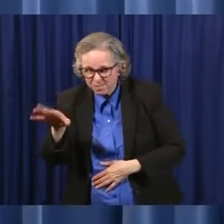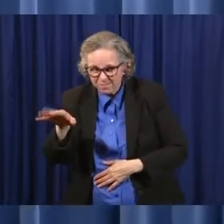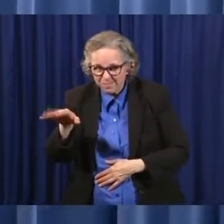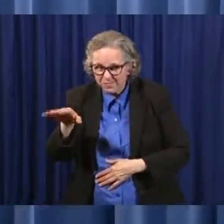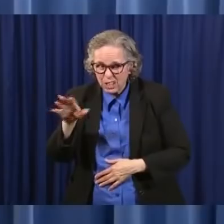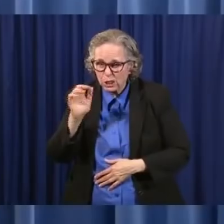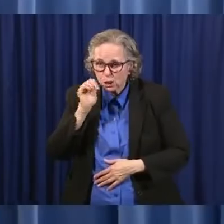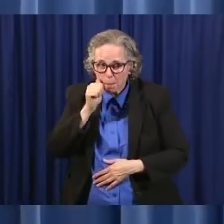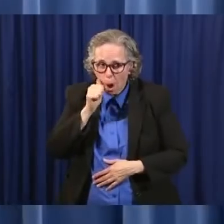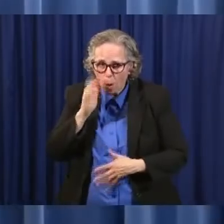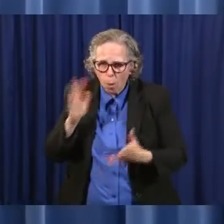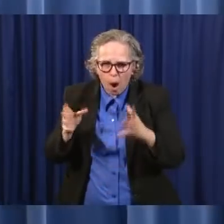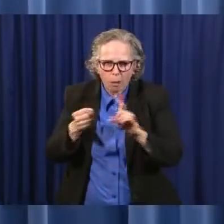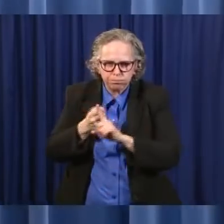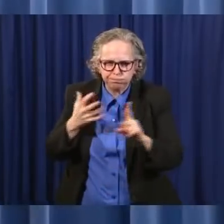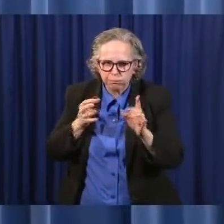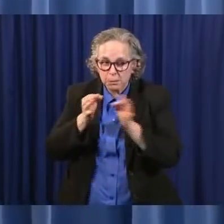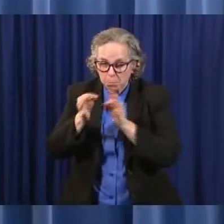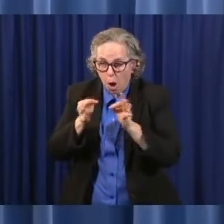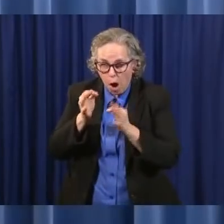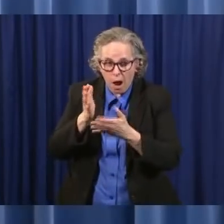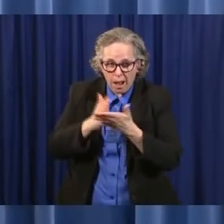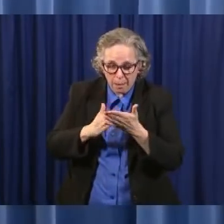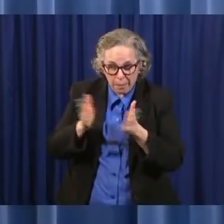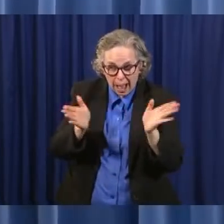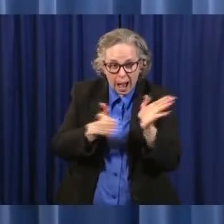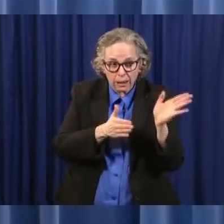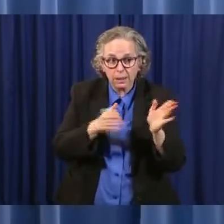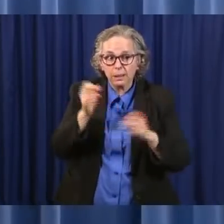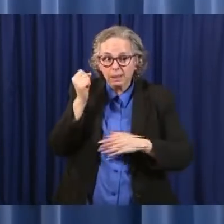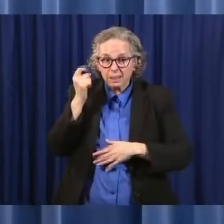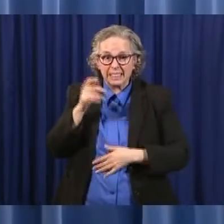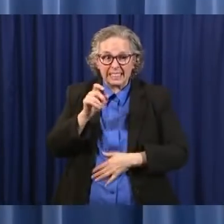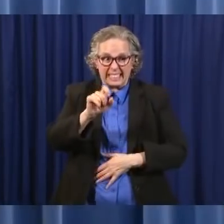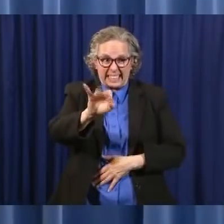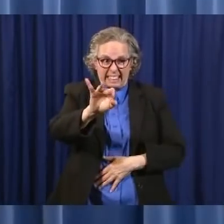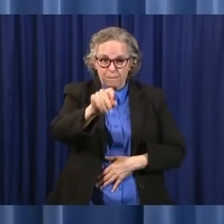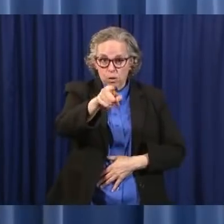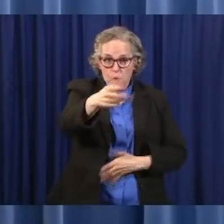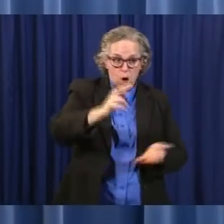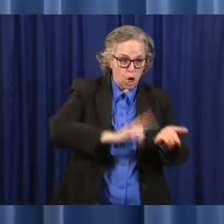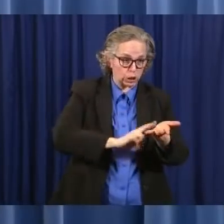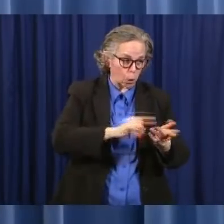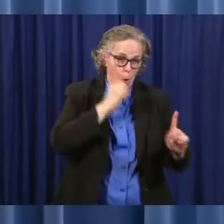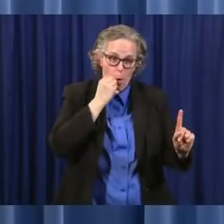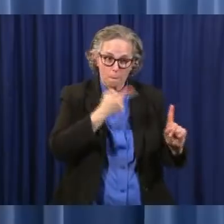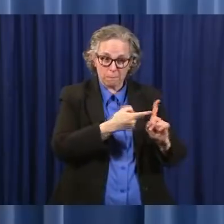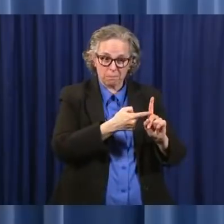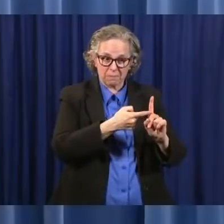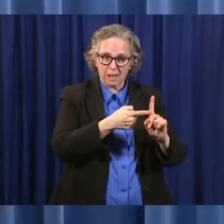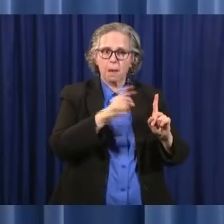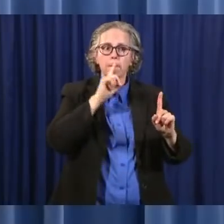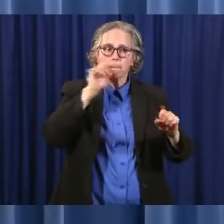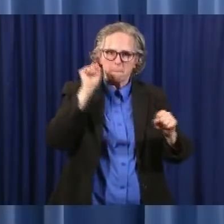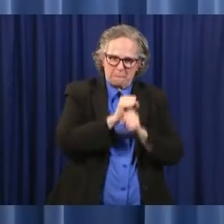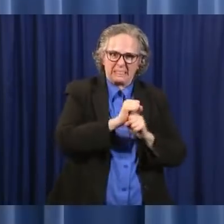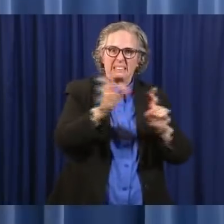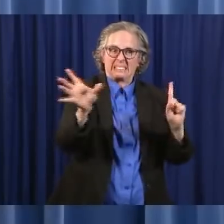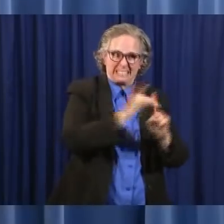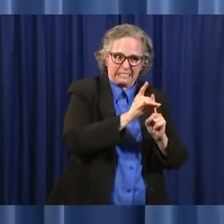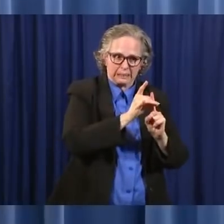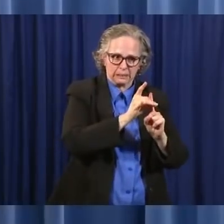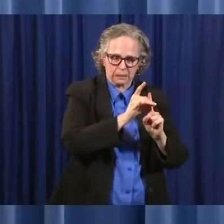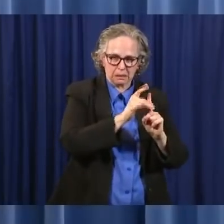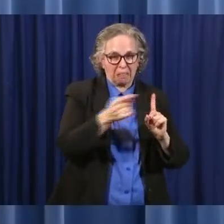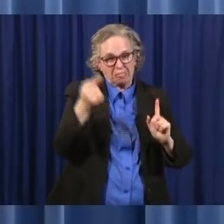includes whenever nursing home has someone who they think is in